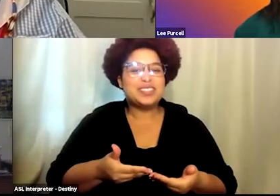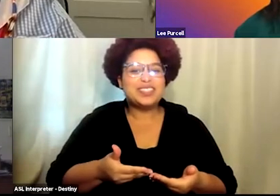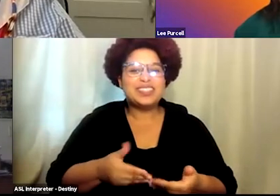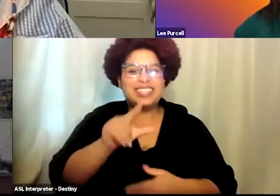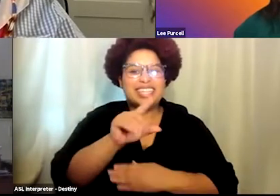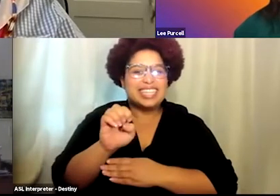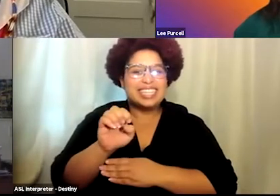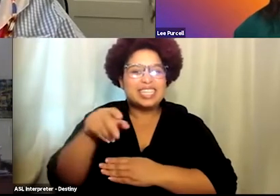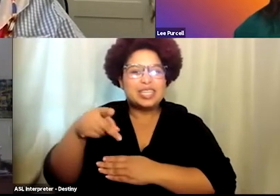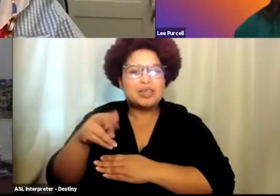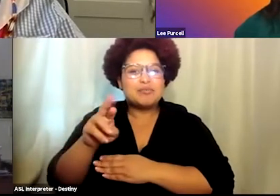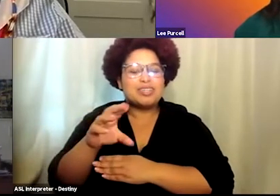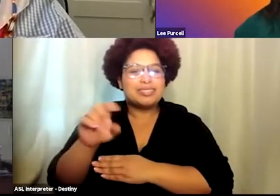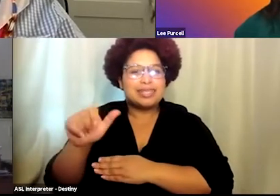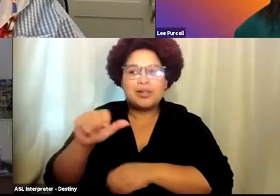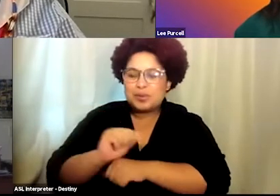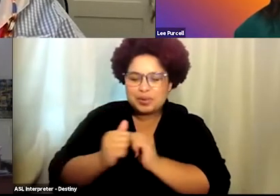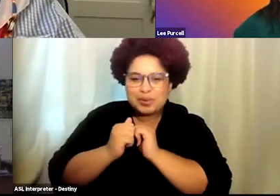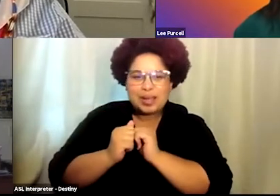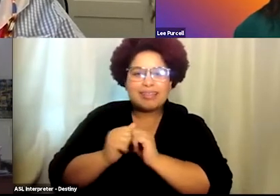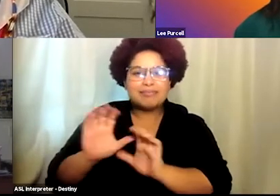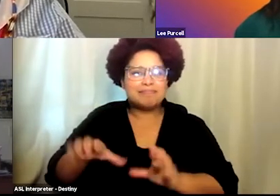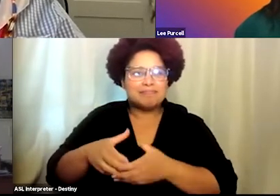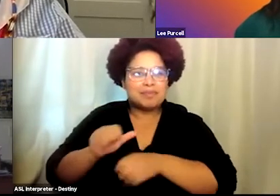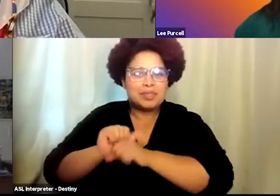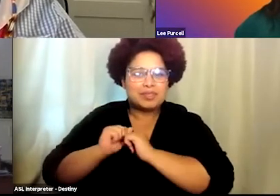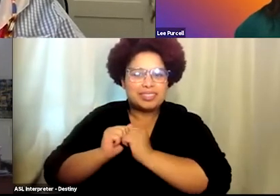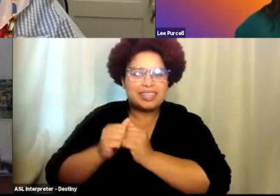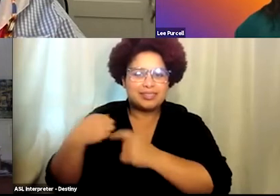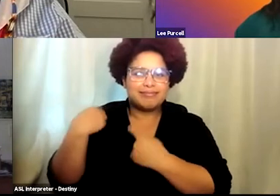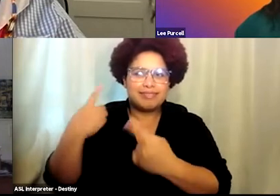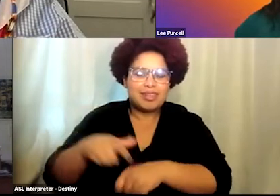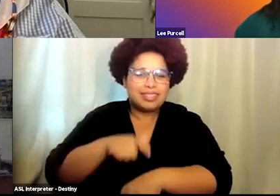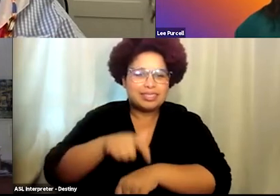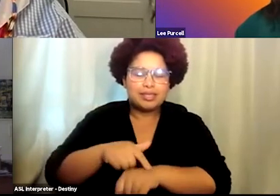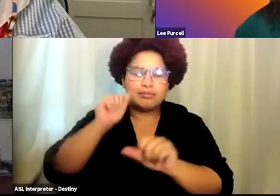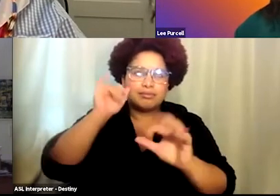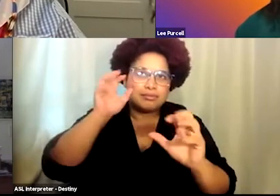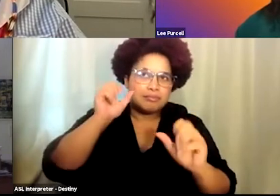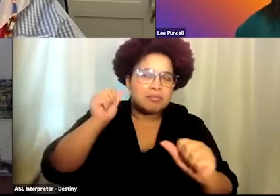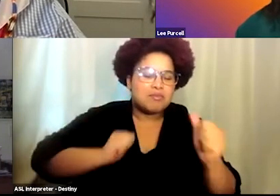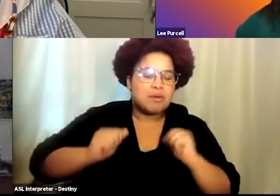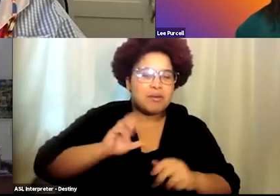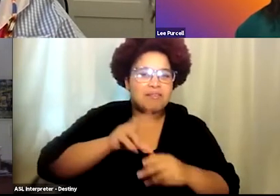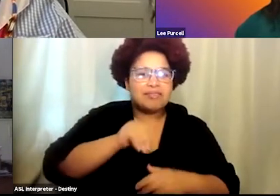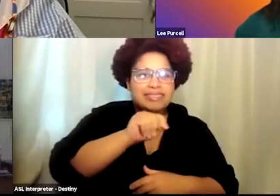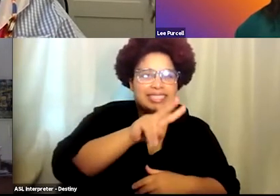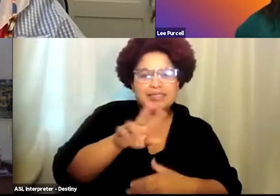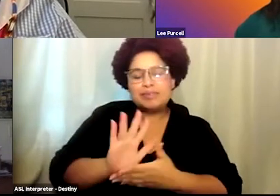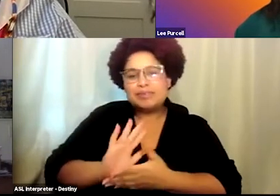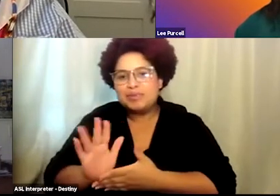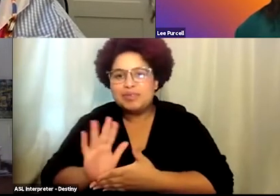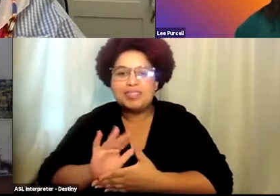is my colleague and my cohort, a longtime stellar performer in film and television,